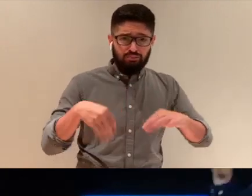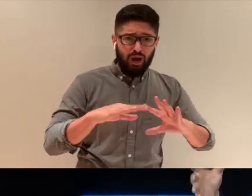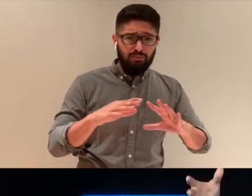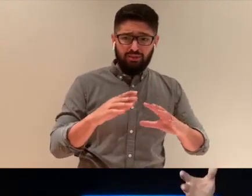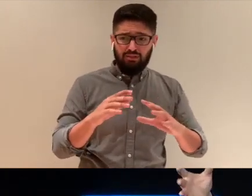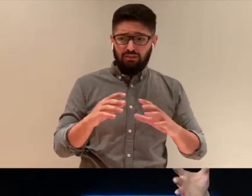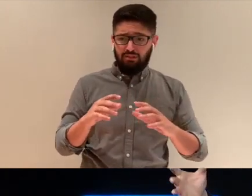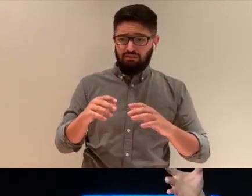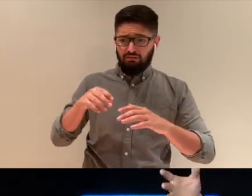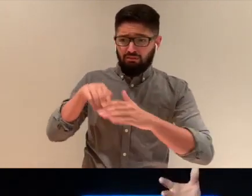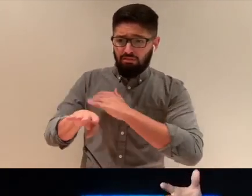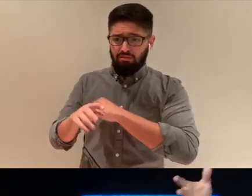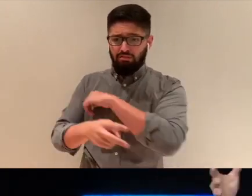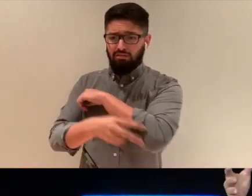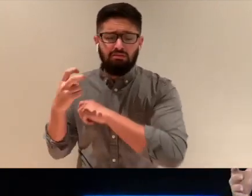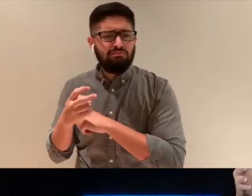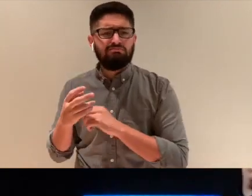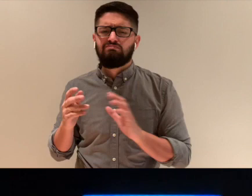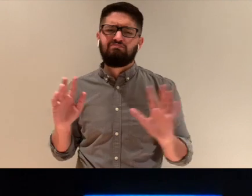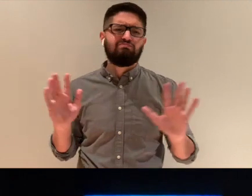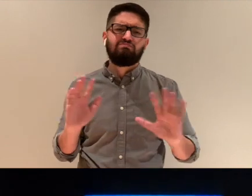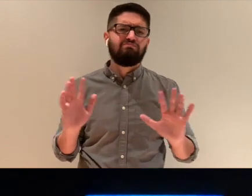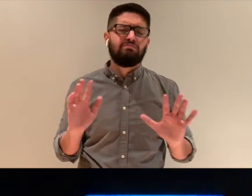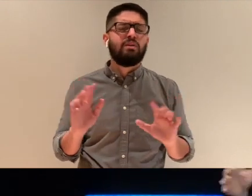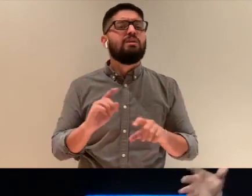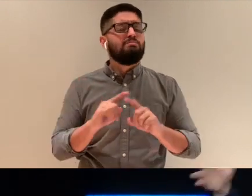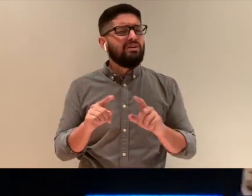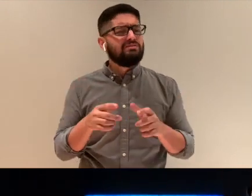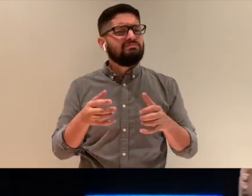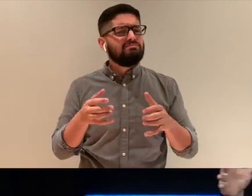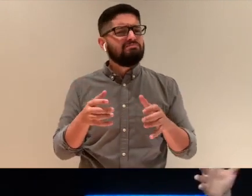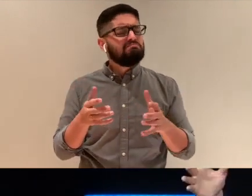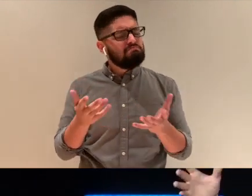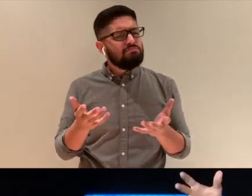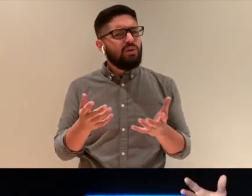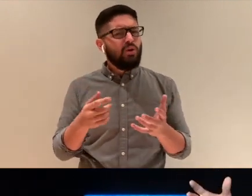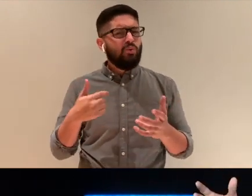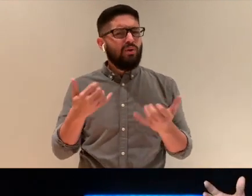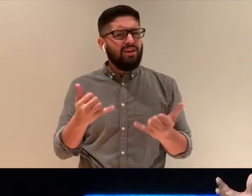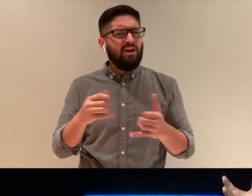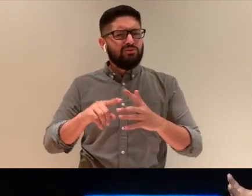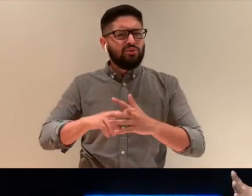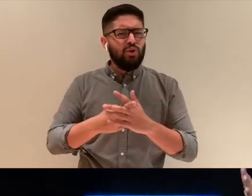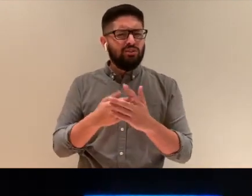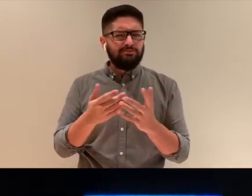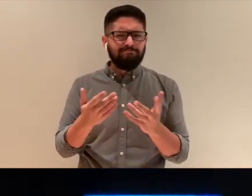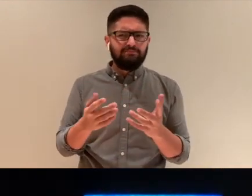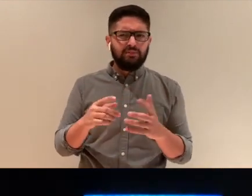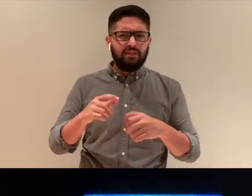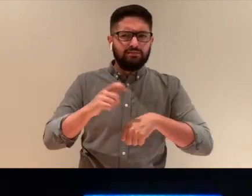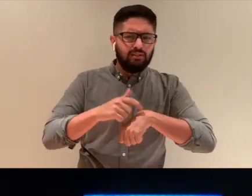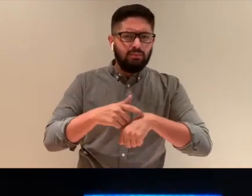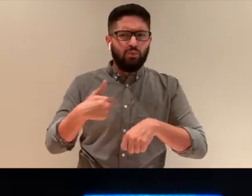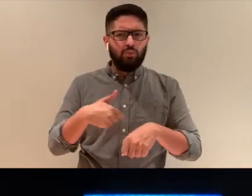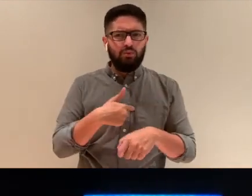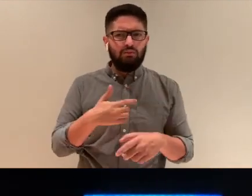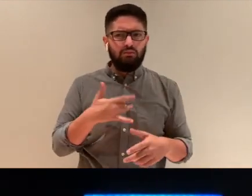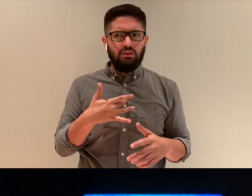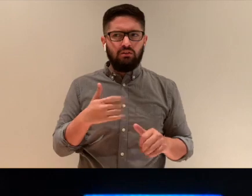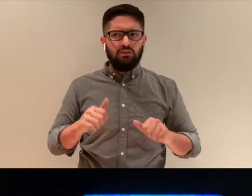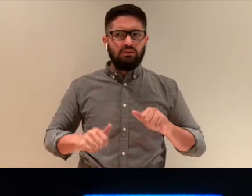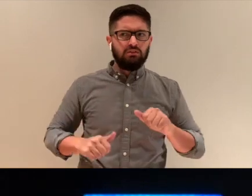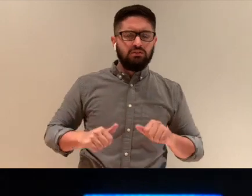our property has not been plundered, the reality is that we're also in a way entering into a very uncertain season, aren't